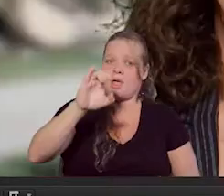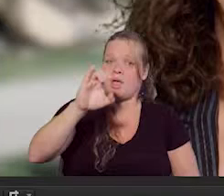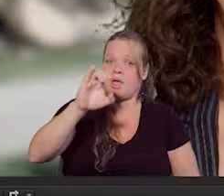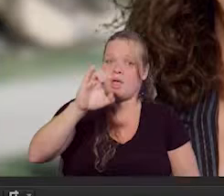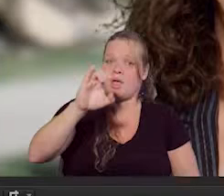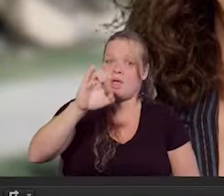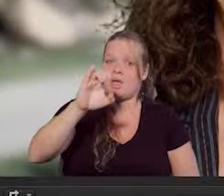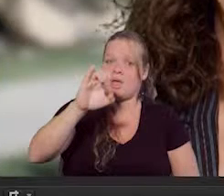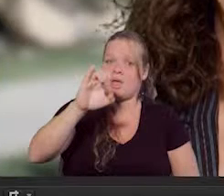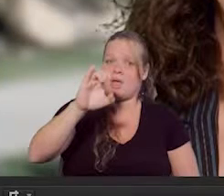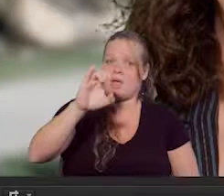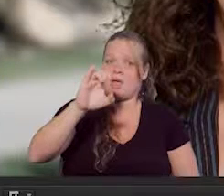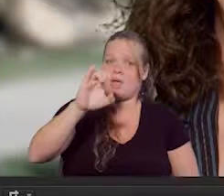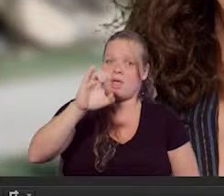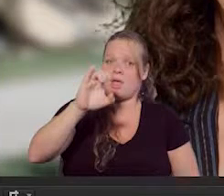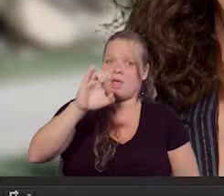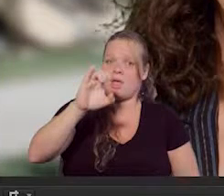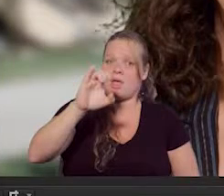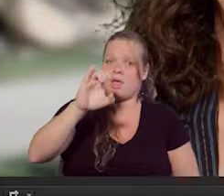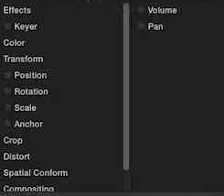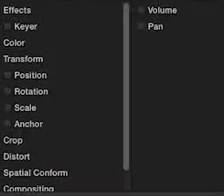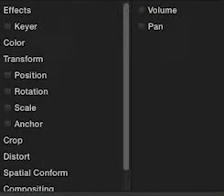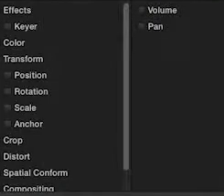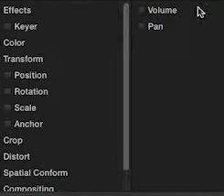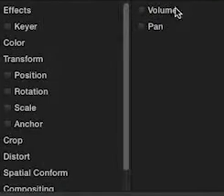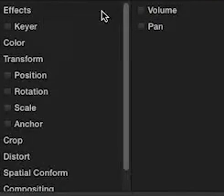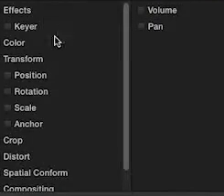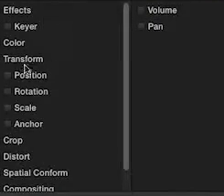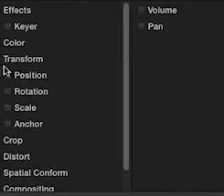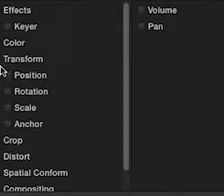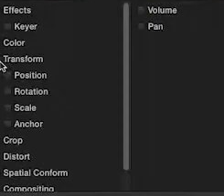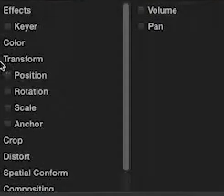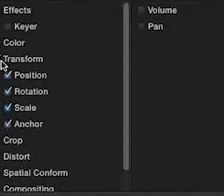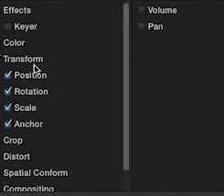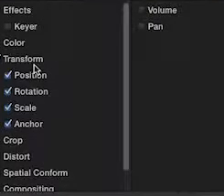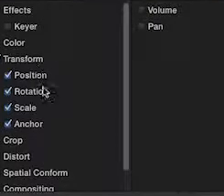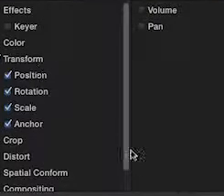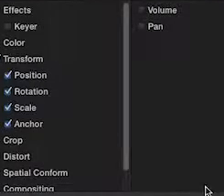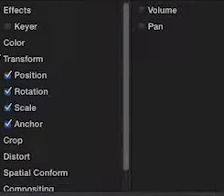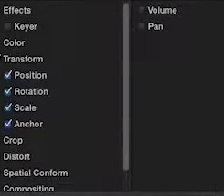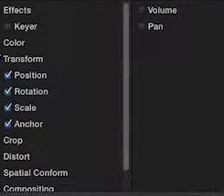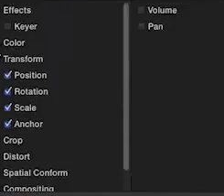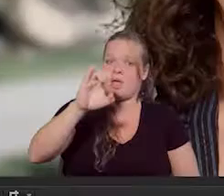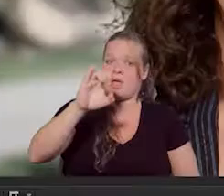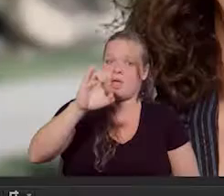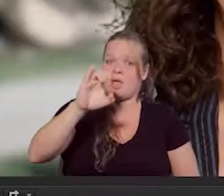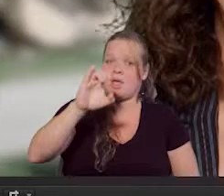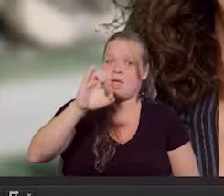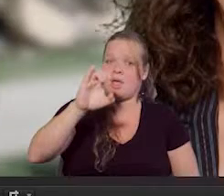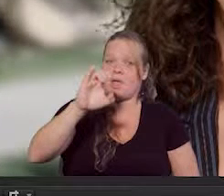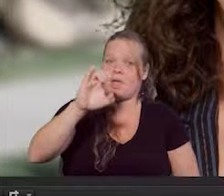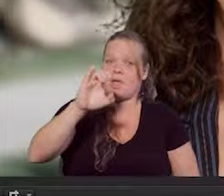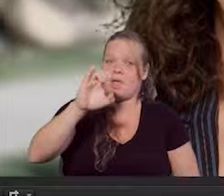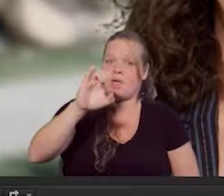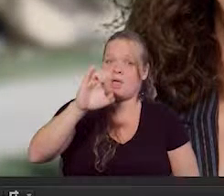edit, paste attributes for the transform, paste.